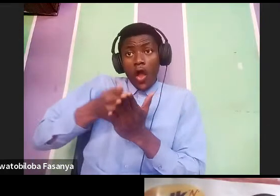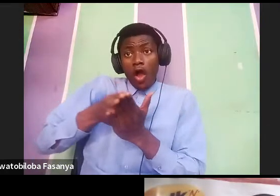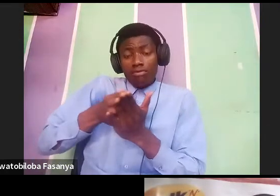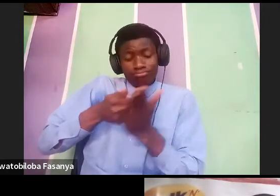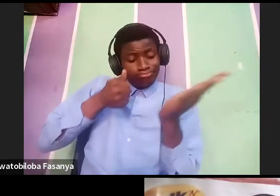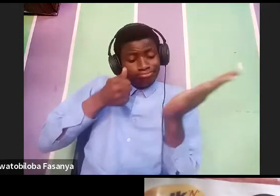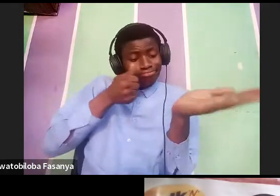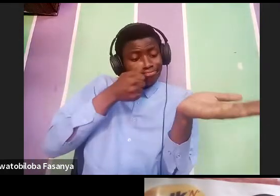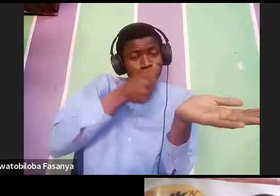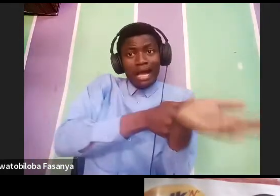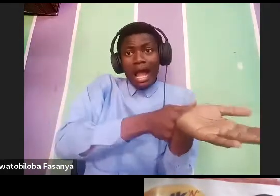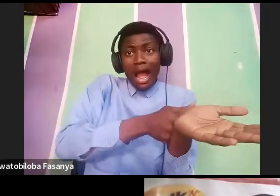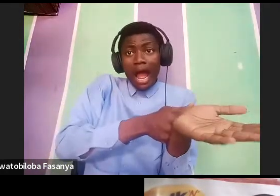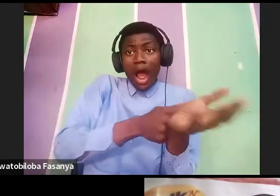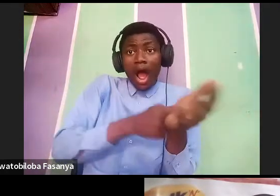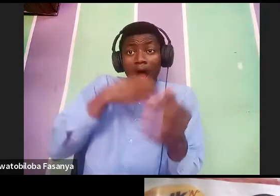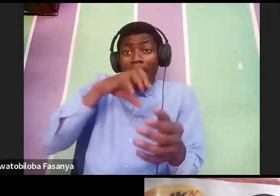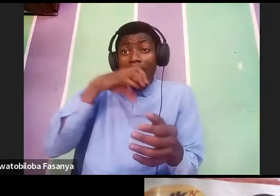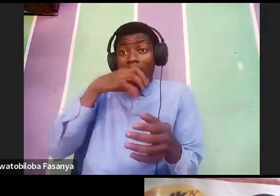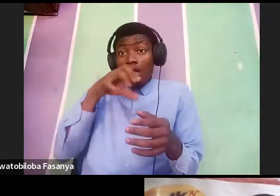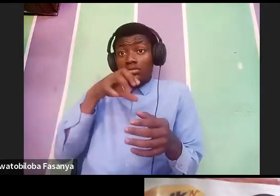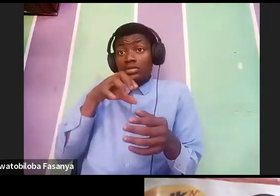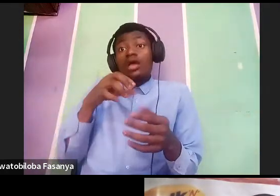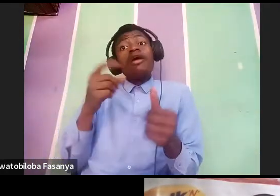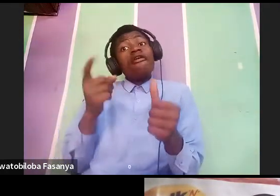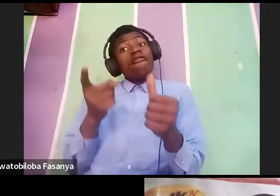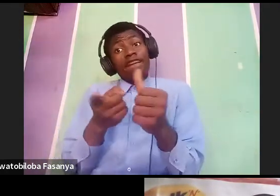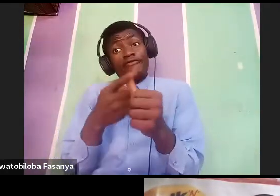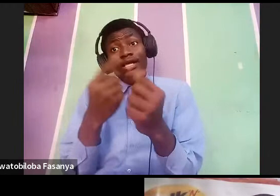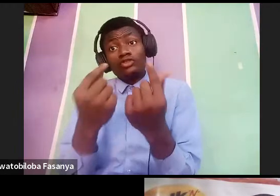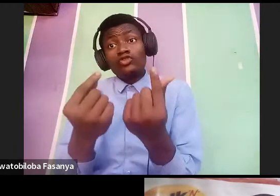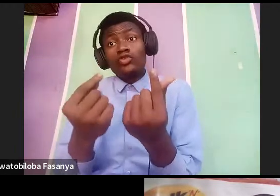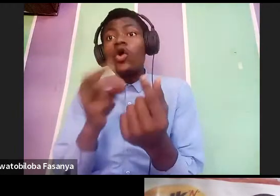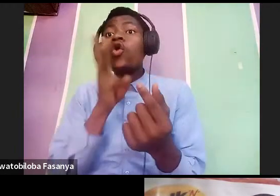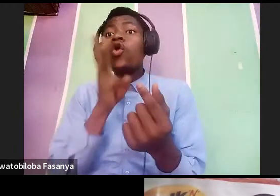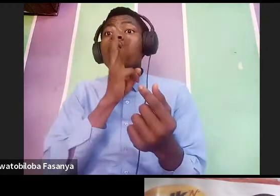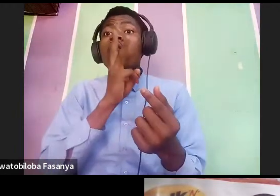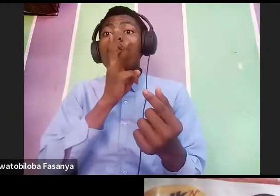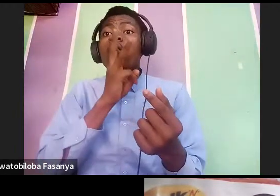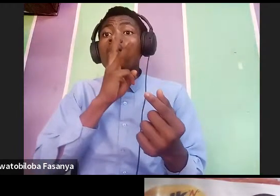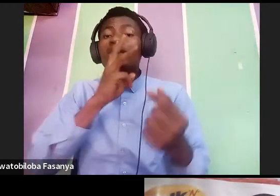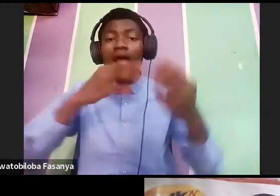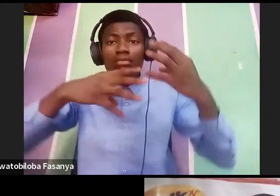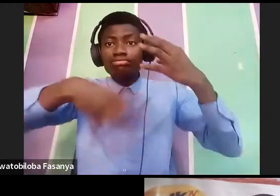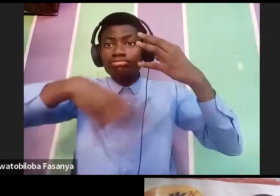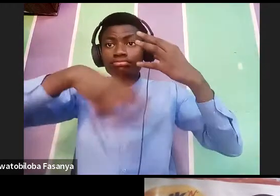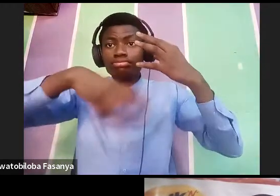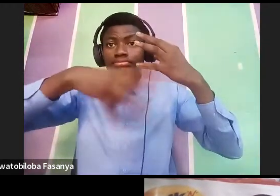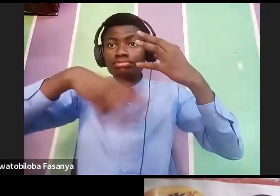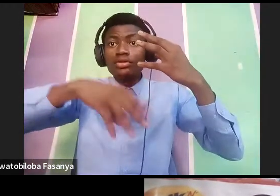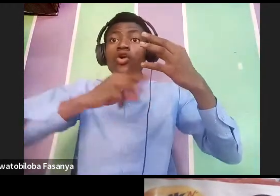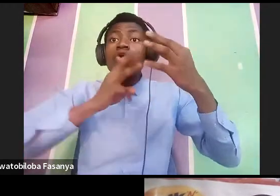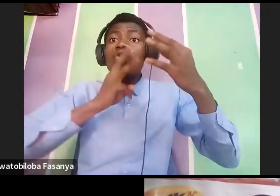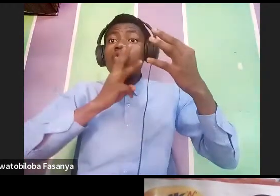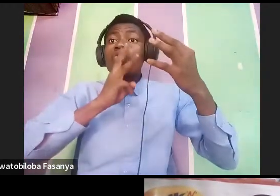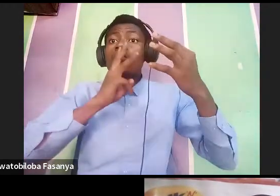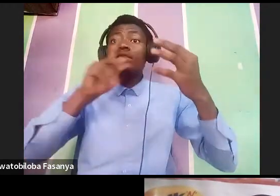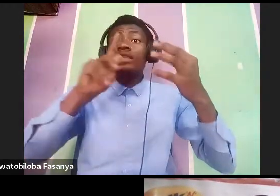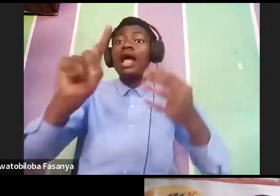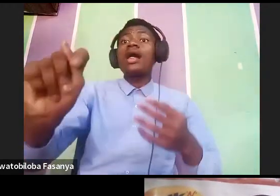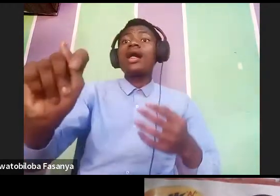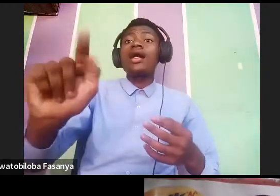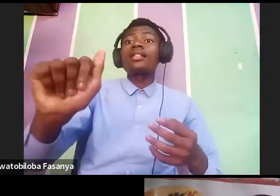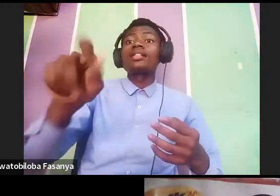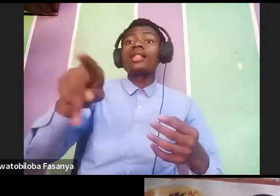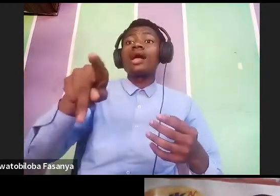go to a running tap. Even if you don't have a running tap, just go to anywhere you can find water, even if it's to pour it yourself. And